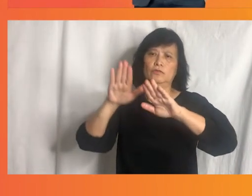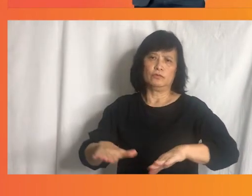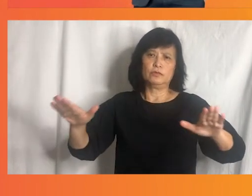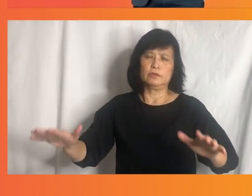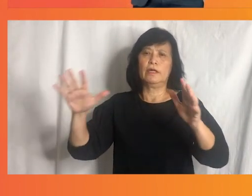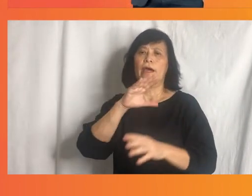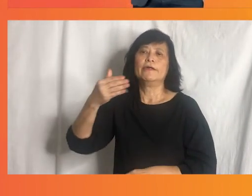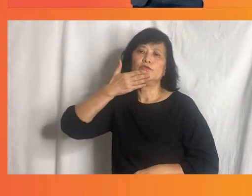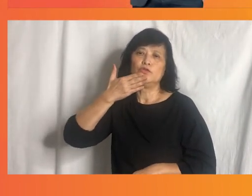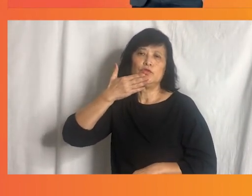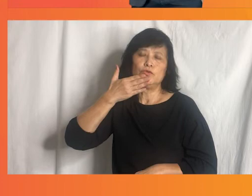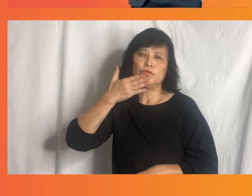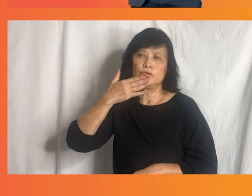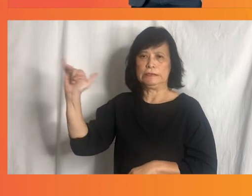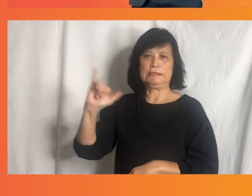like Sam.